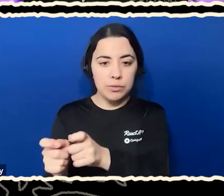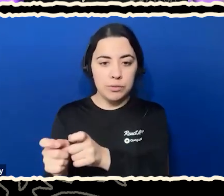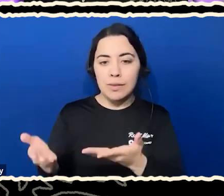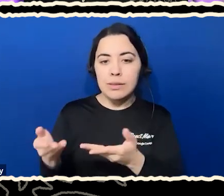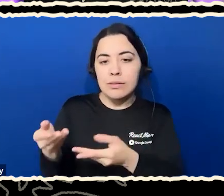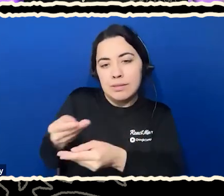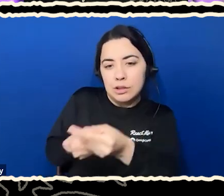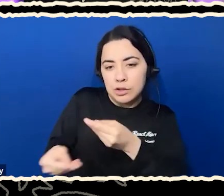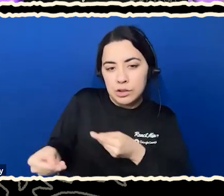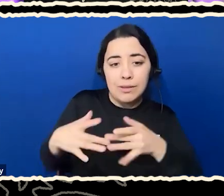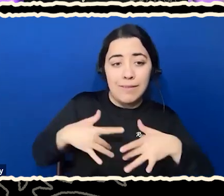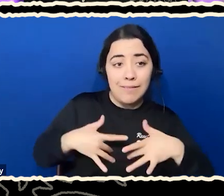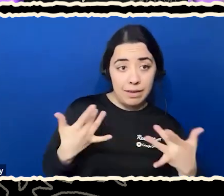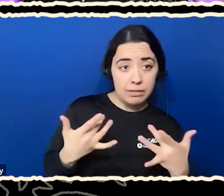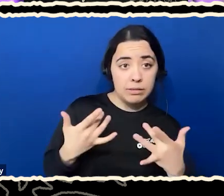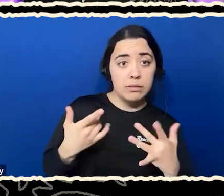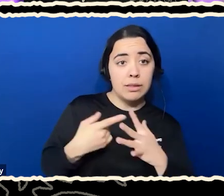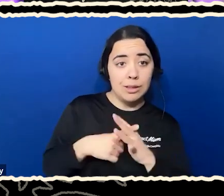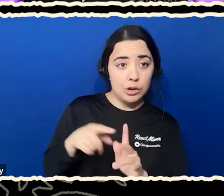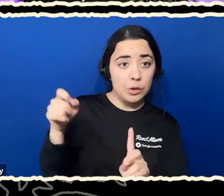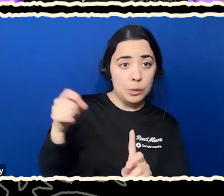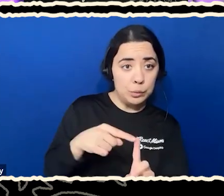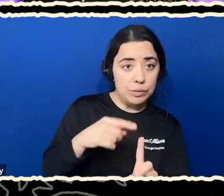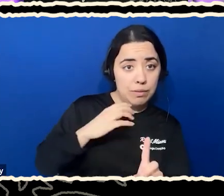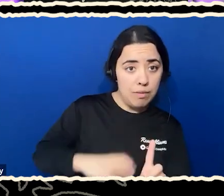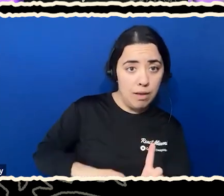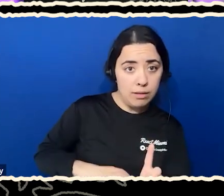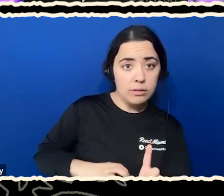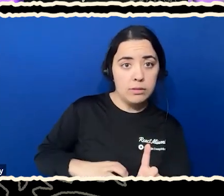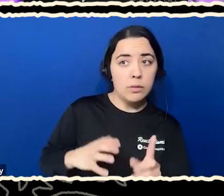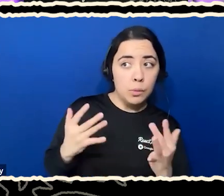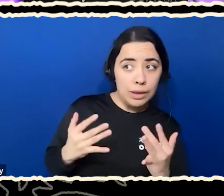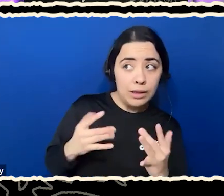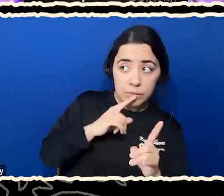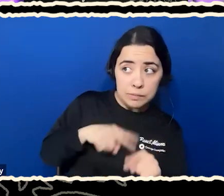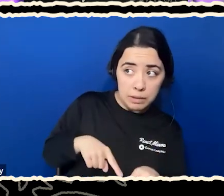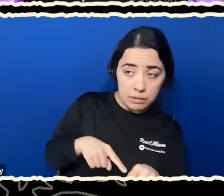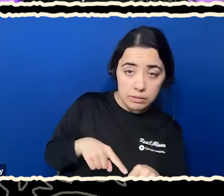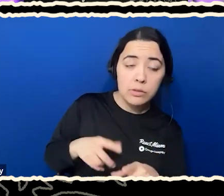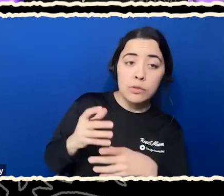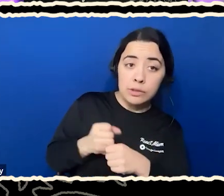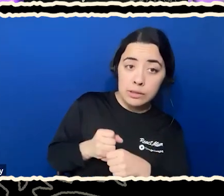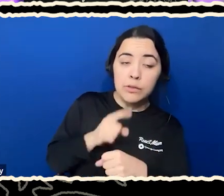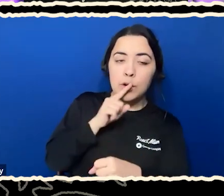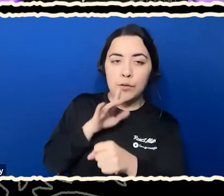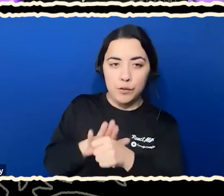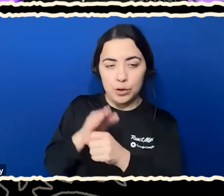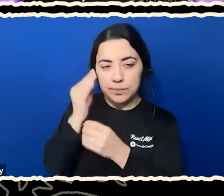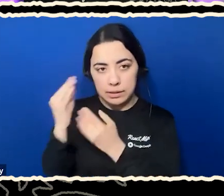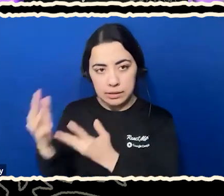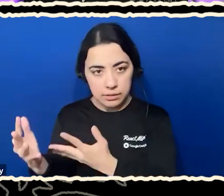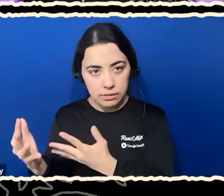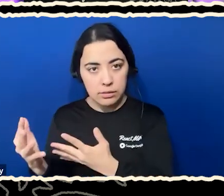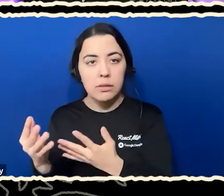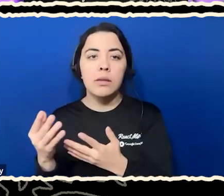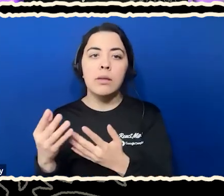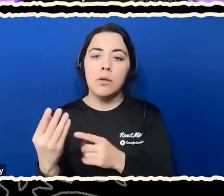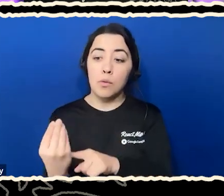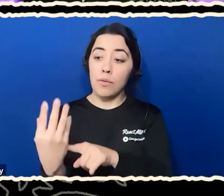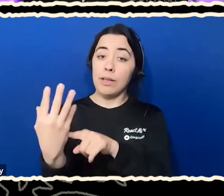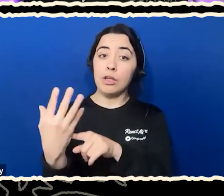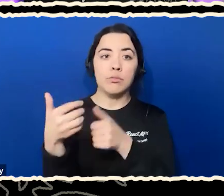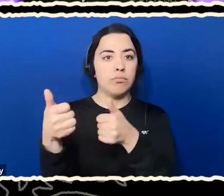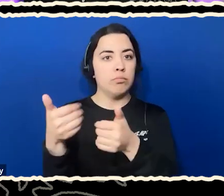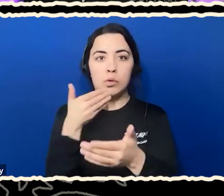says initialize to the client waits for the response from the host, and then it confirms again with a notification saying, OK, you're